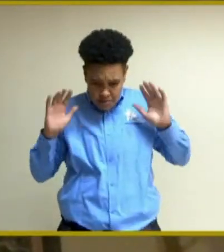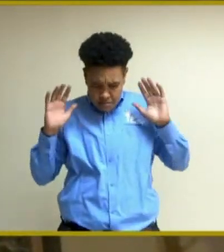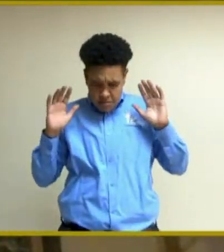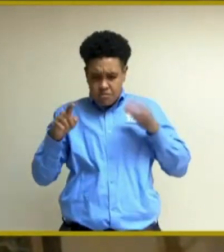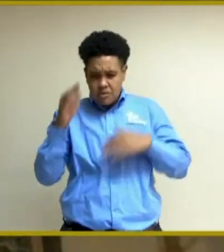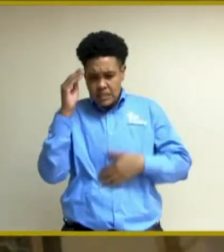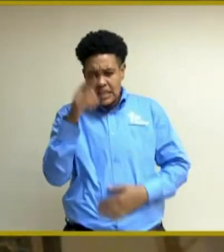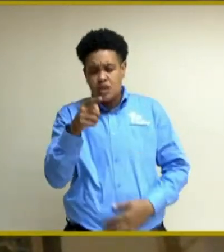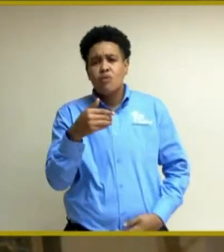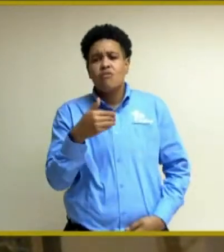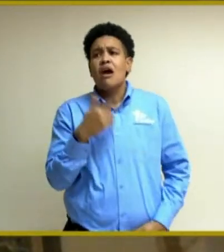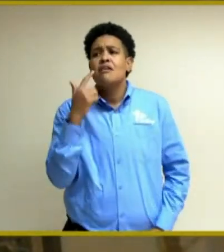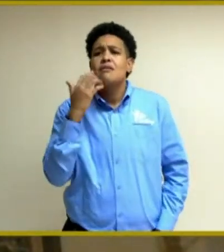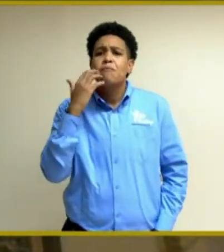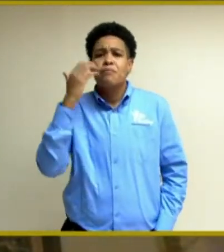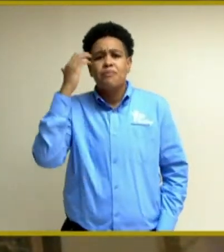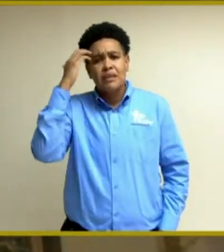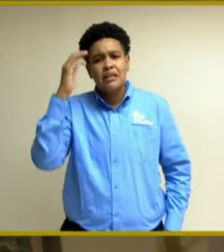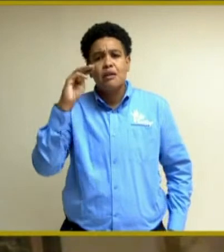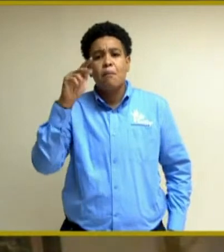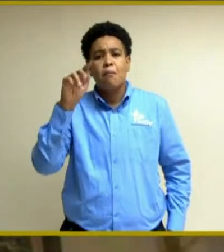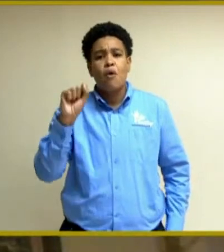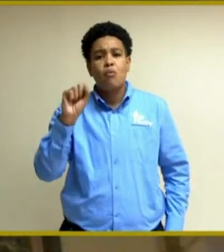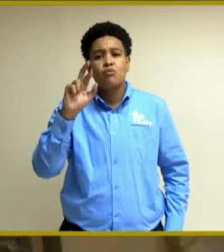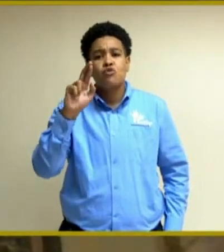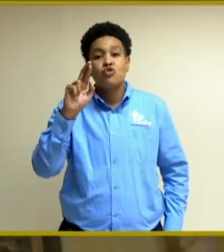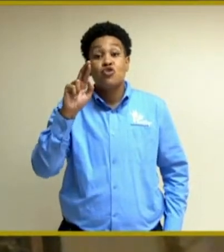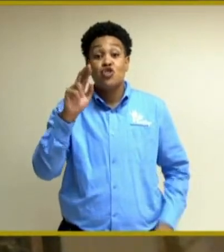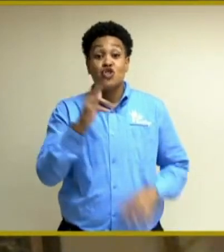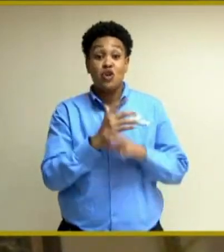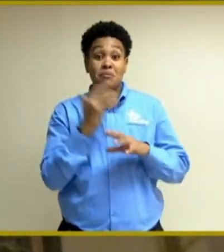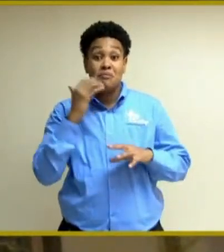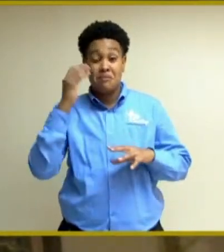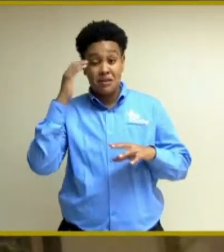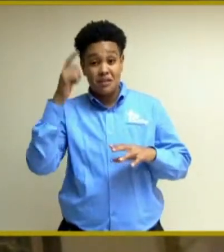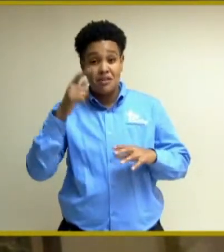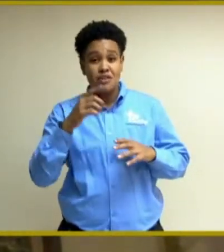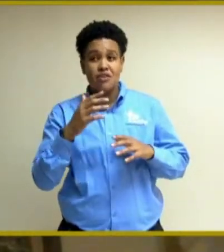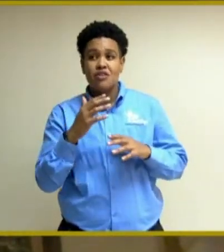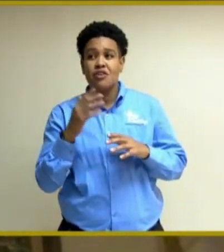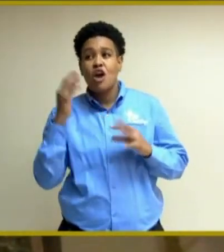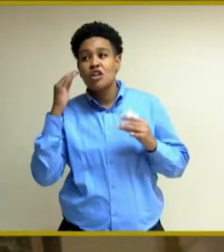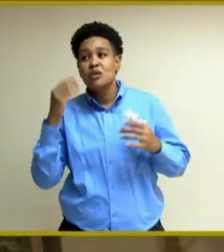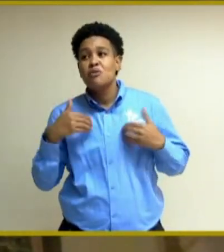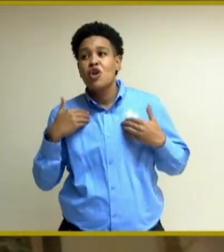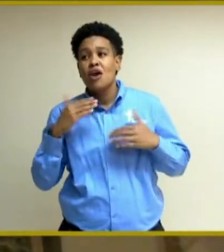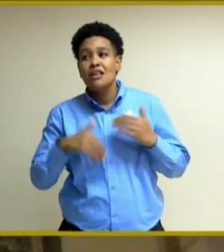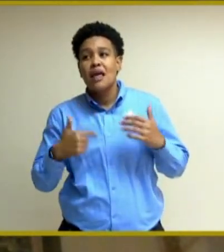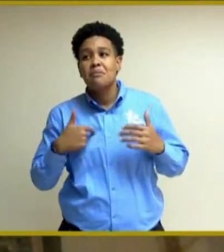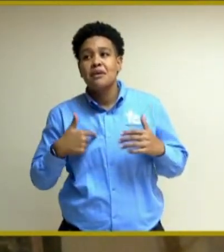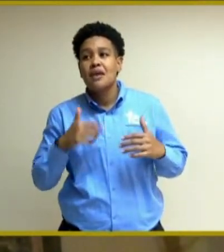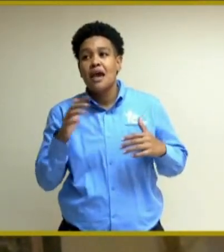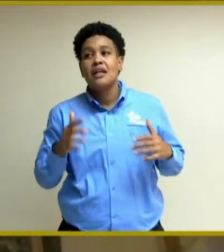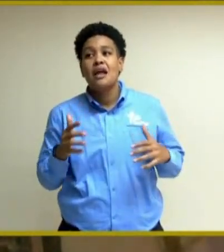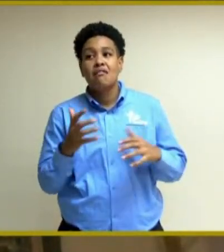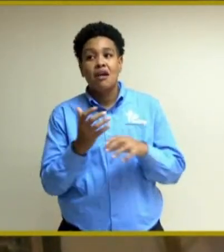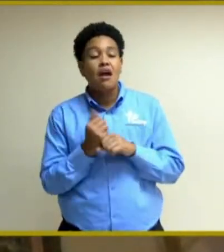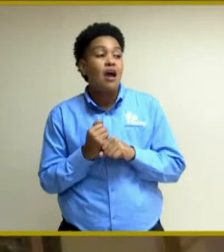said you had measles, mumps, and rubella. That means you're considerably younger than me, because I didn't get it